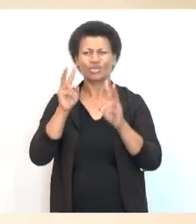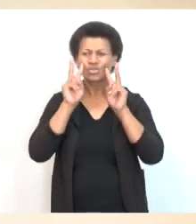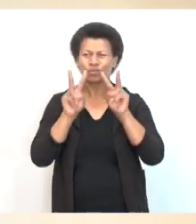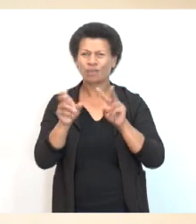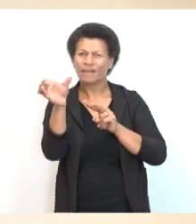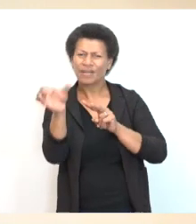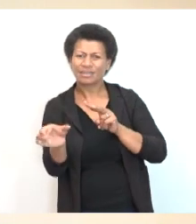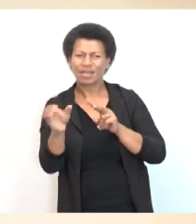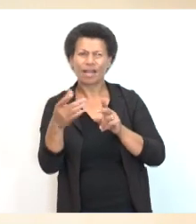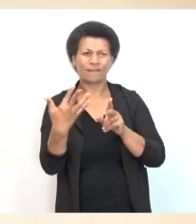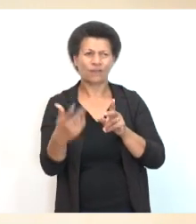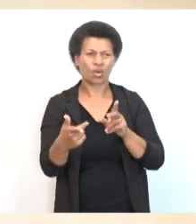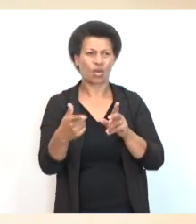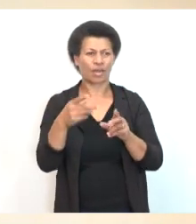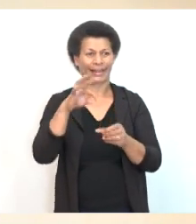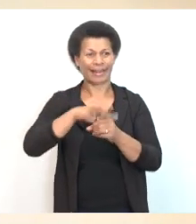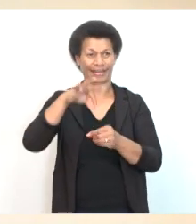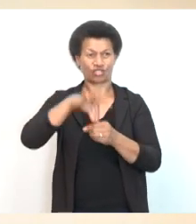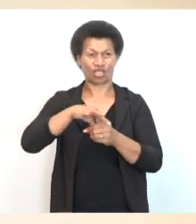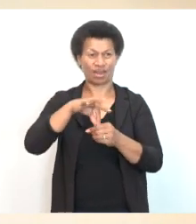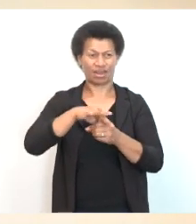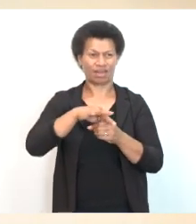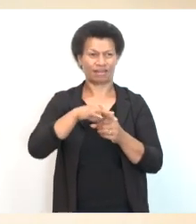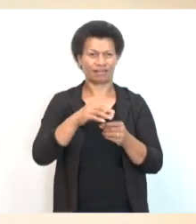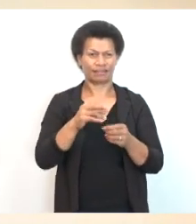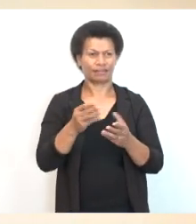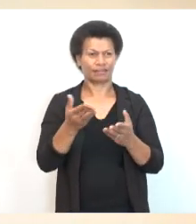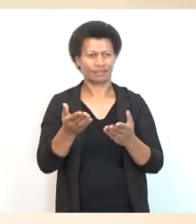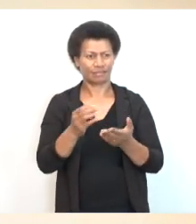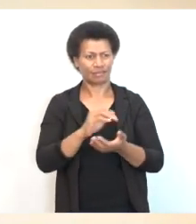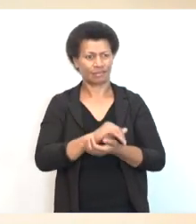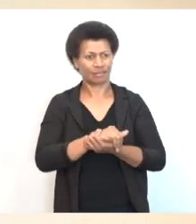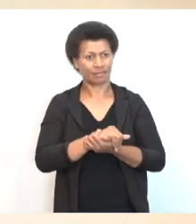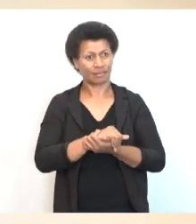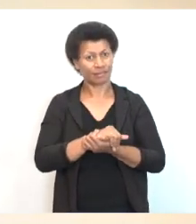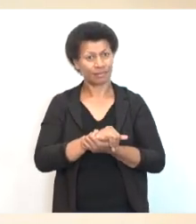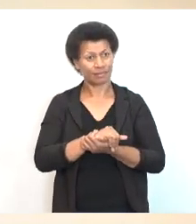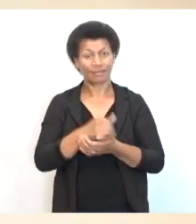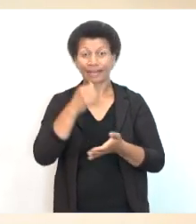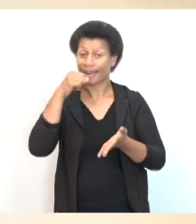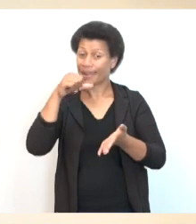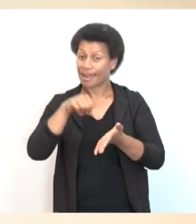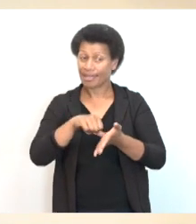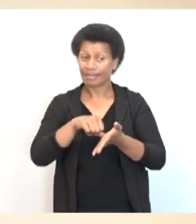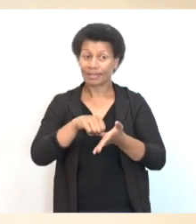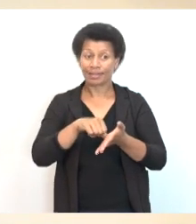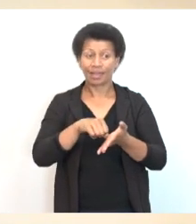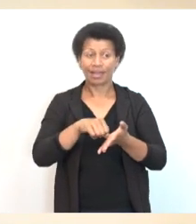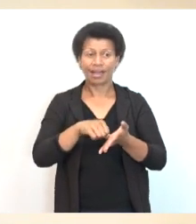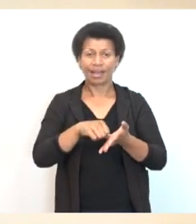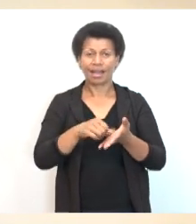with the stakeholders will be involved in the consultation on that matter. It's early stages.